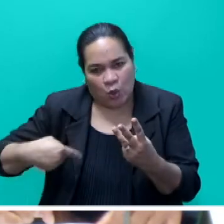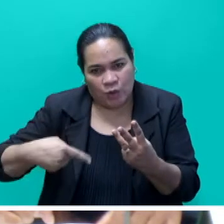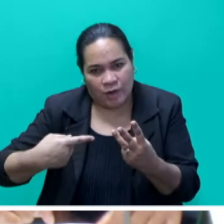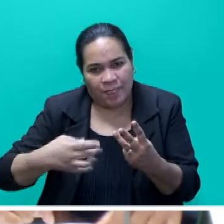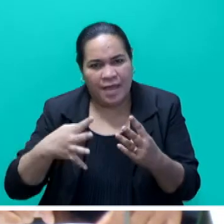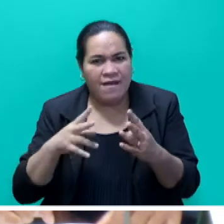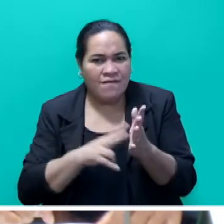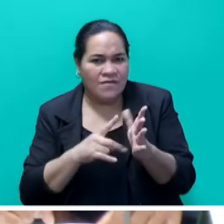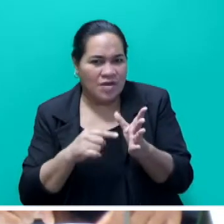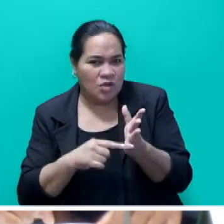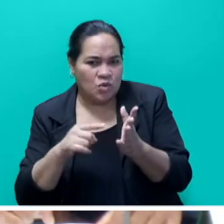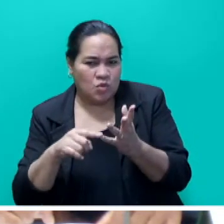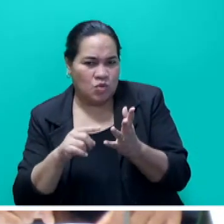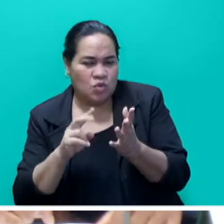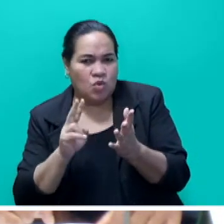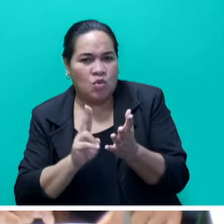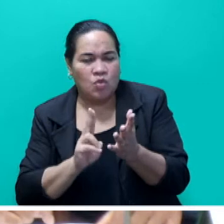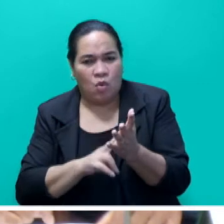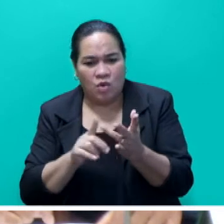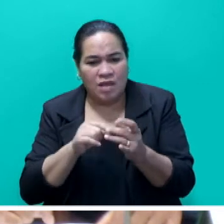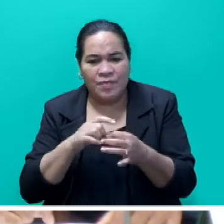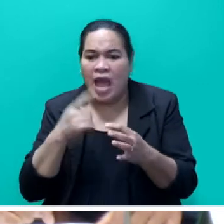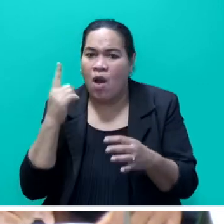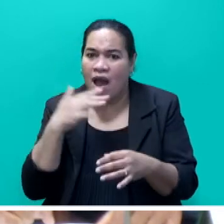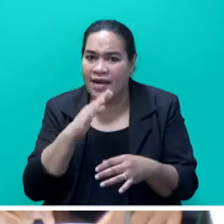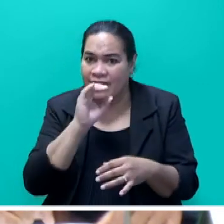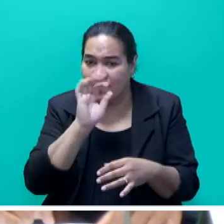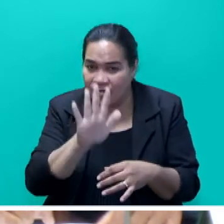Watumongi, where 105